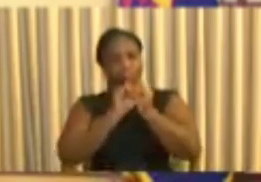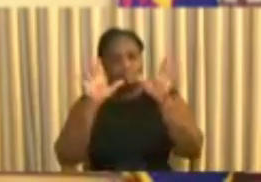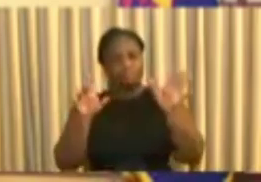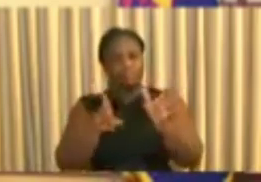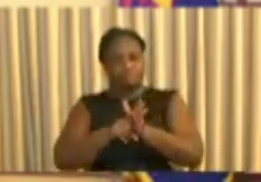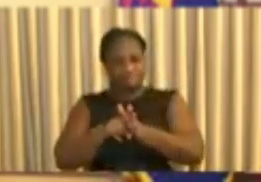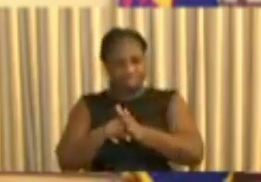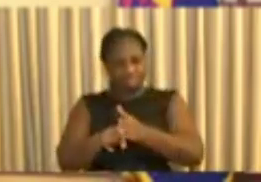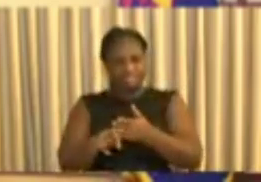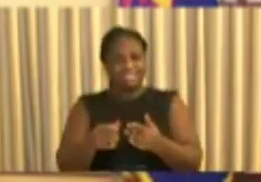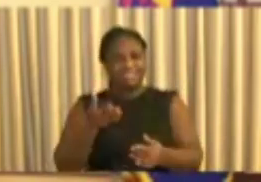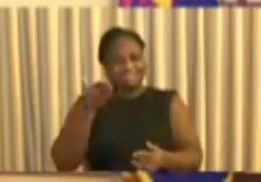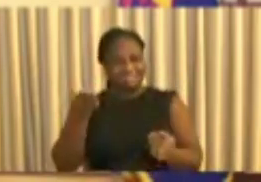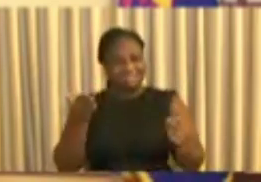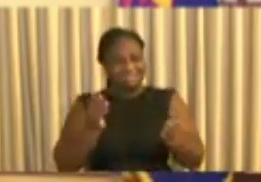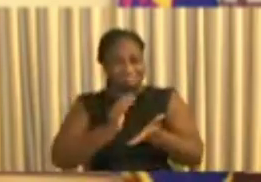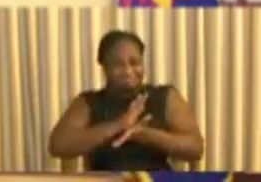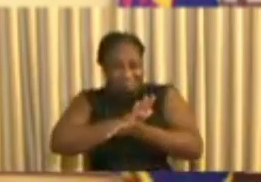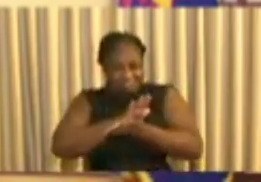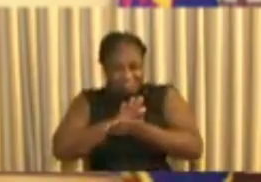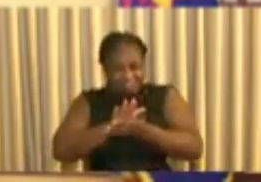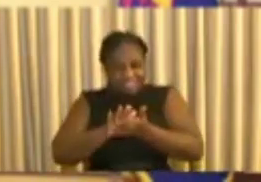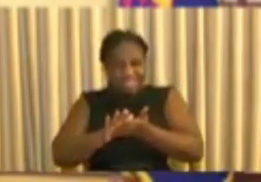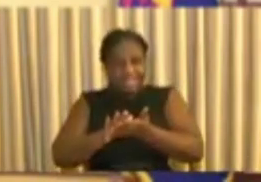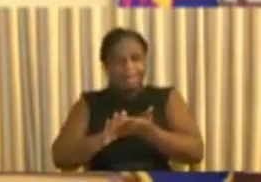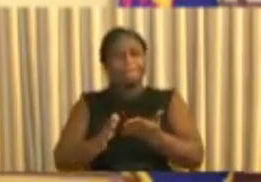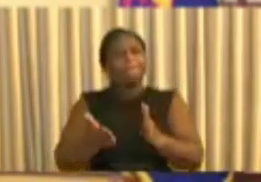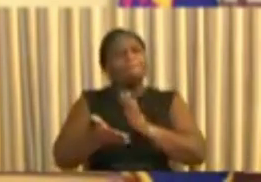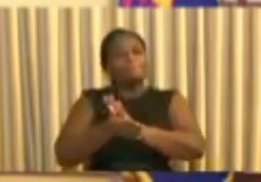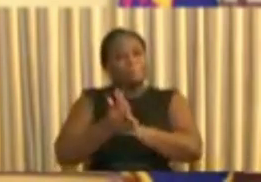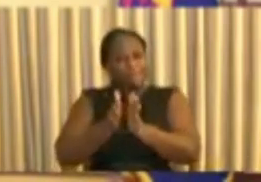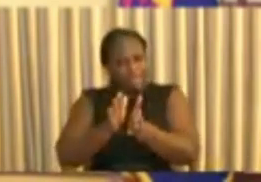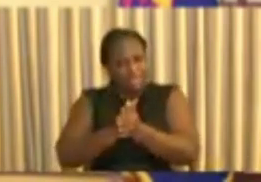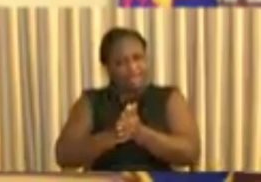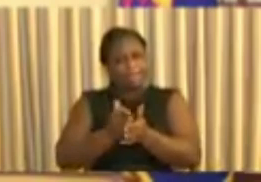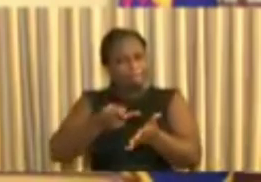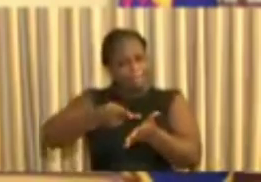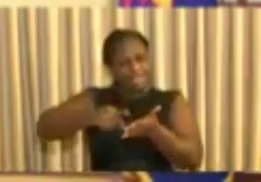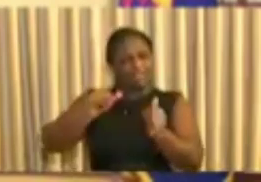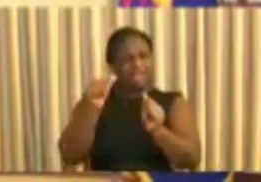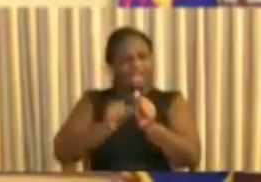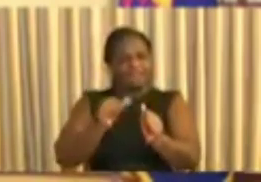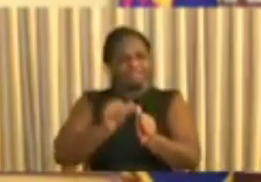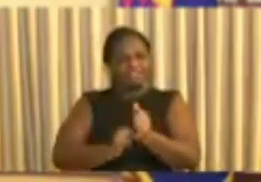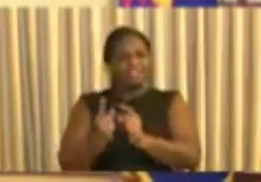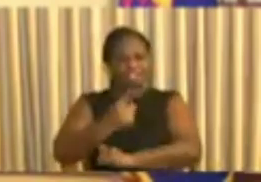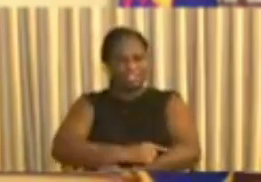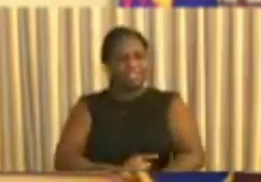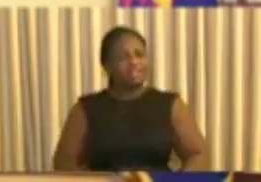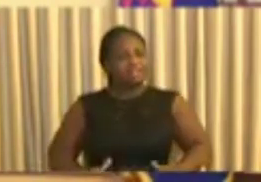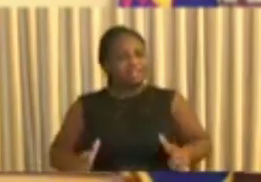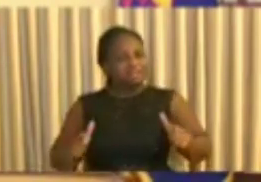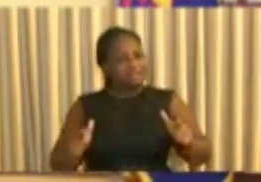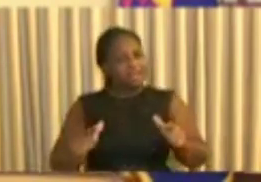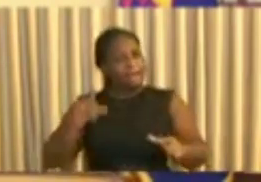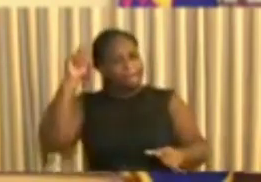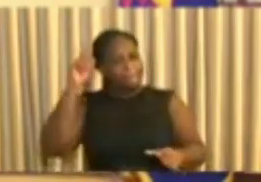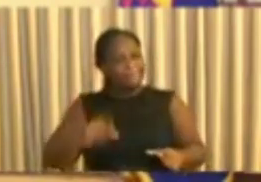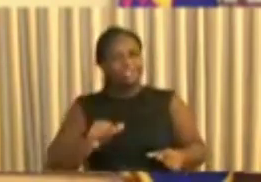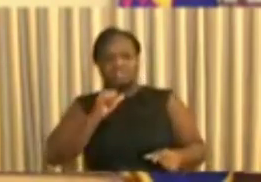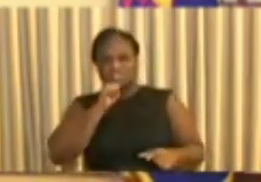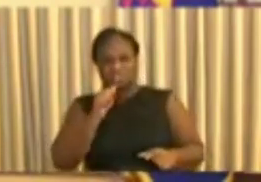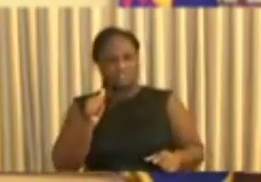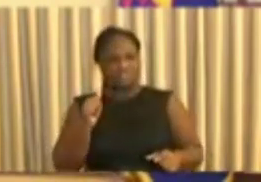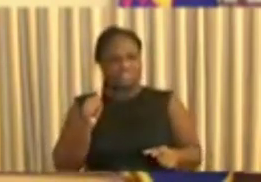These enhanced hygiene protocols must become a part of our everyday lives. We must not abandon